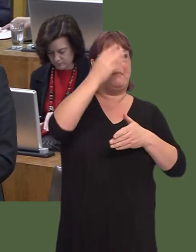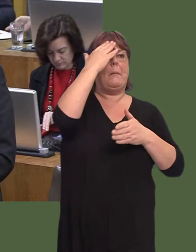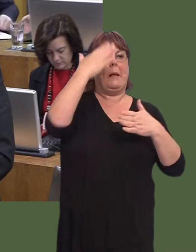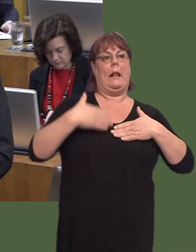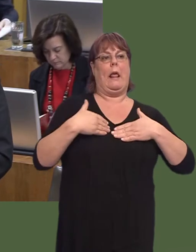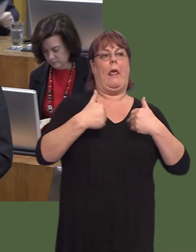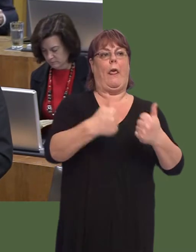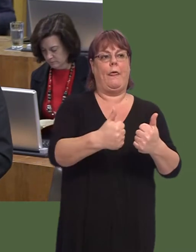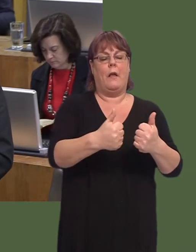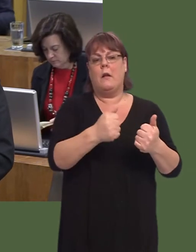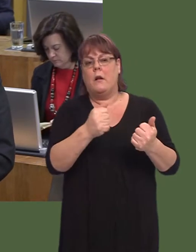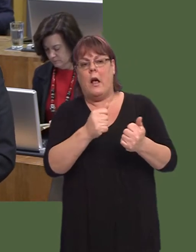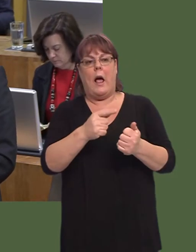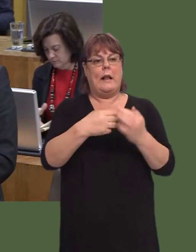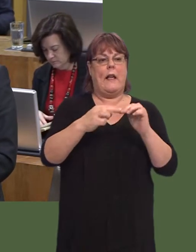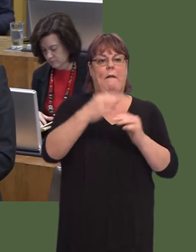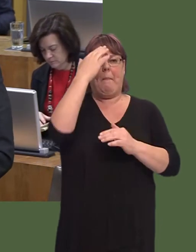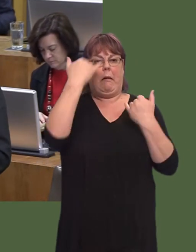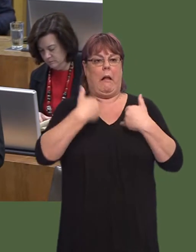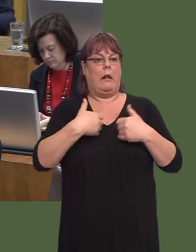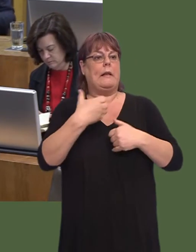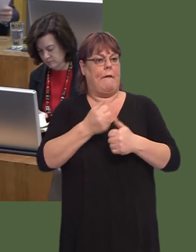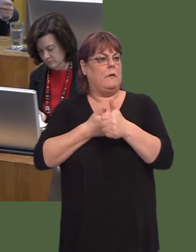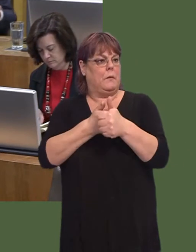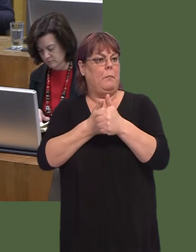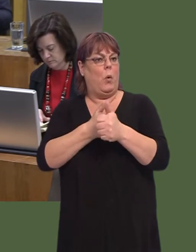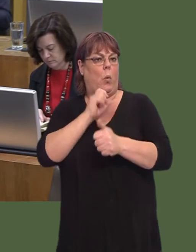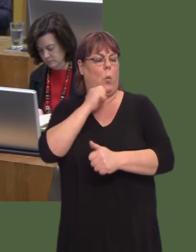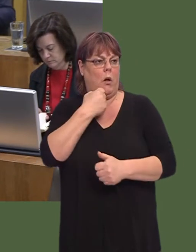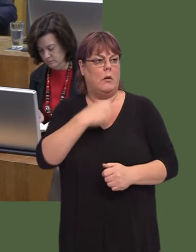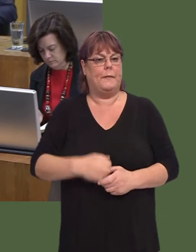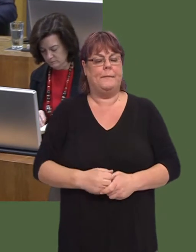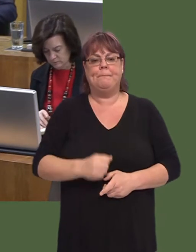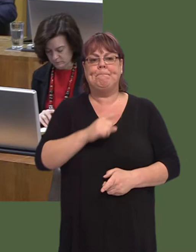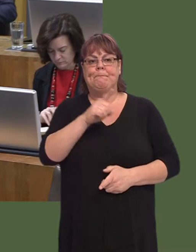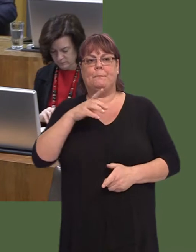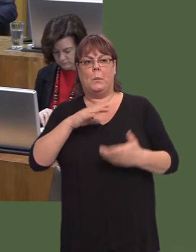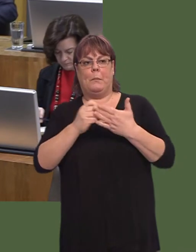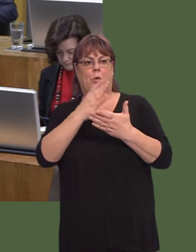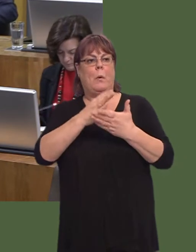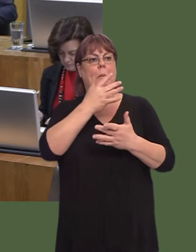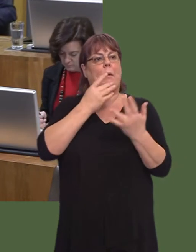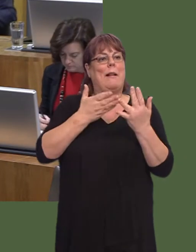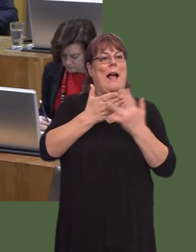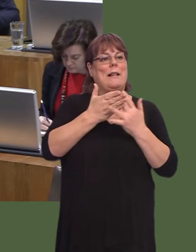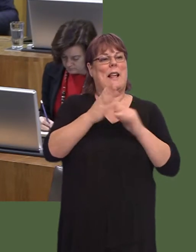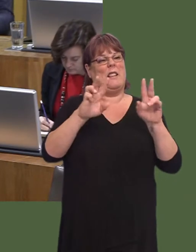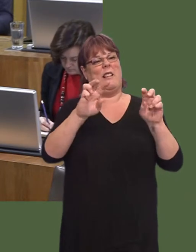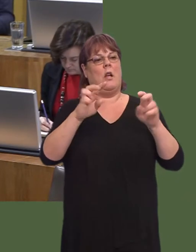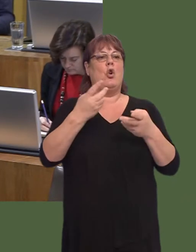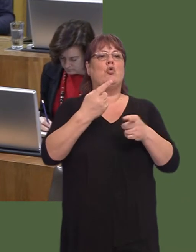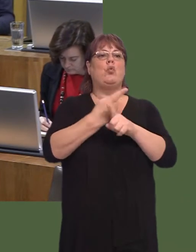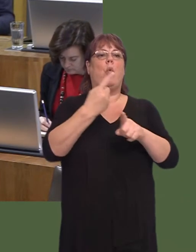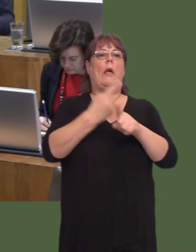Wales and supporting people with a mental illness. We want to make sure, for example, that people can have access to